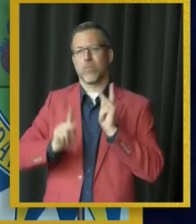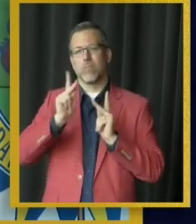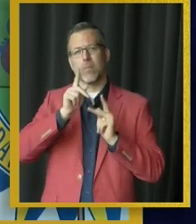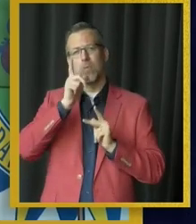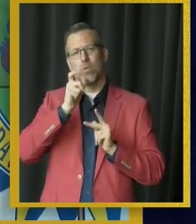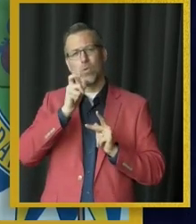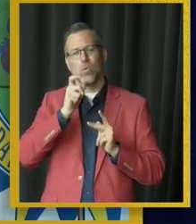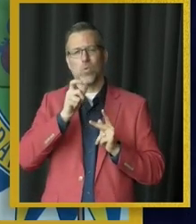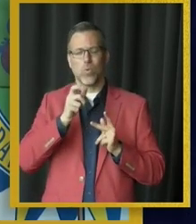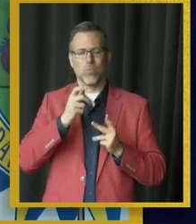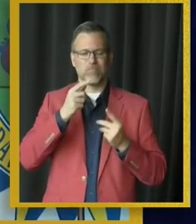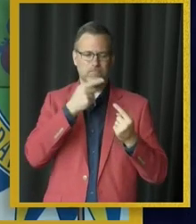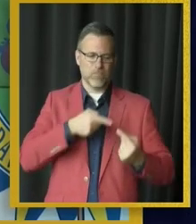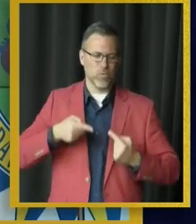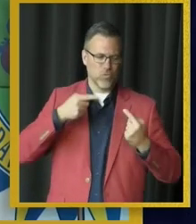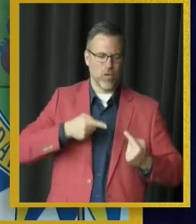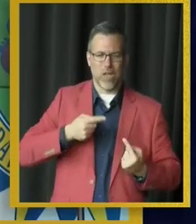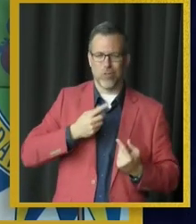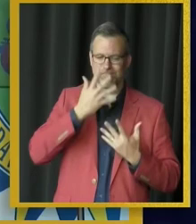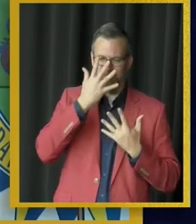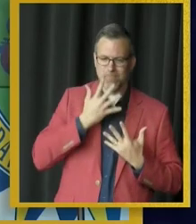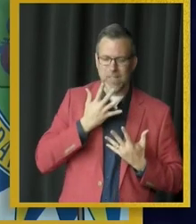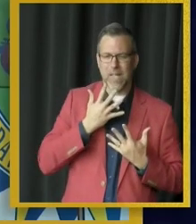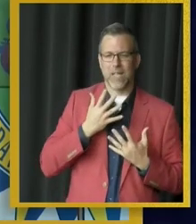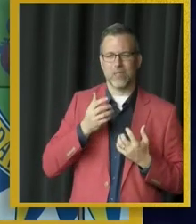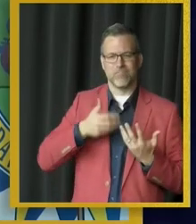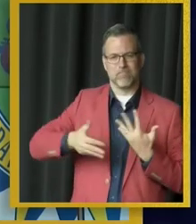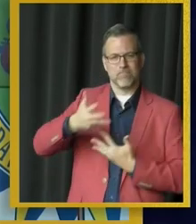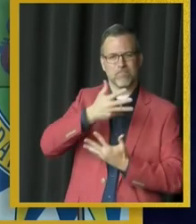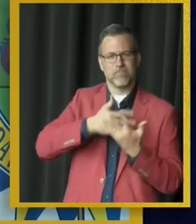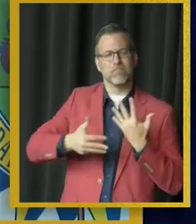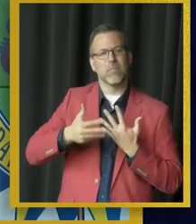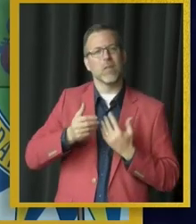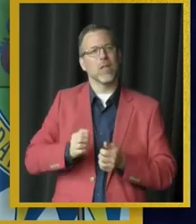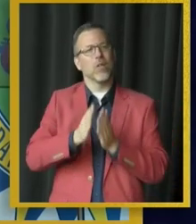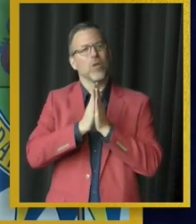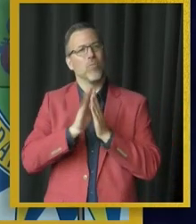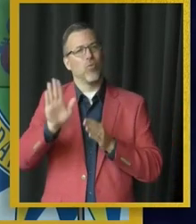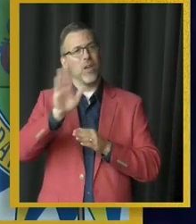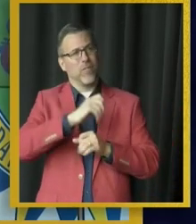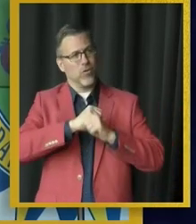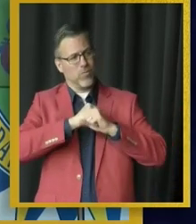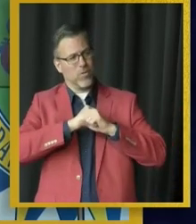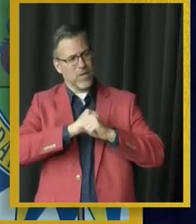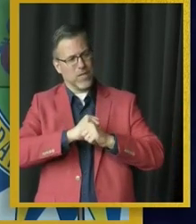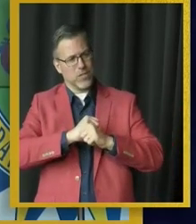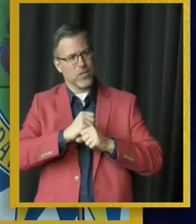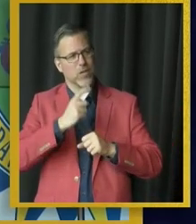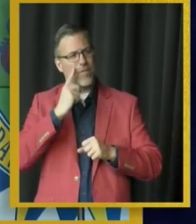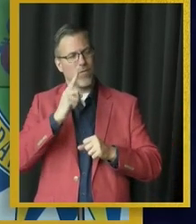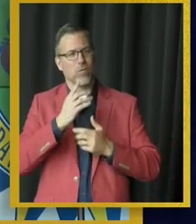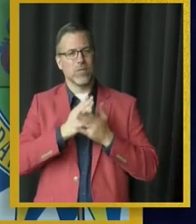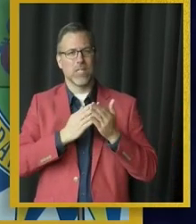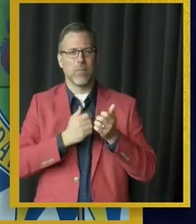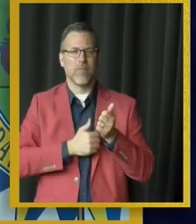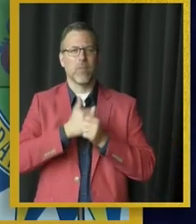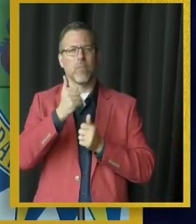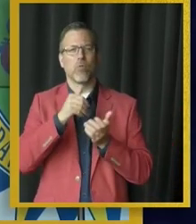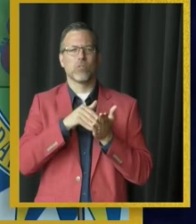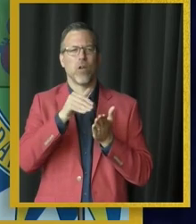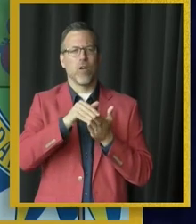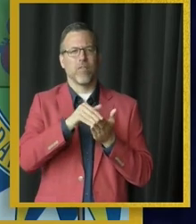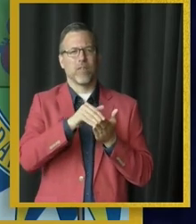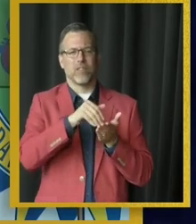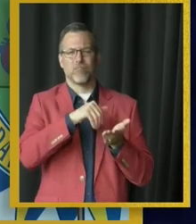among us, and we pray your protection around those who are most vulnerable among us. We